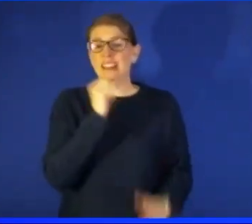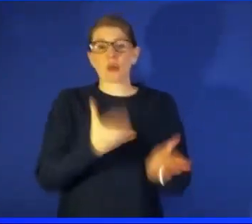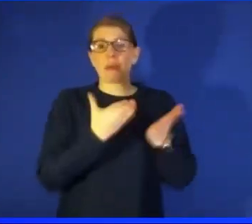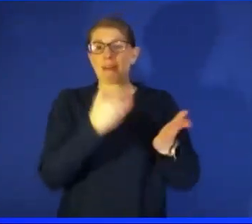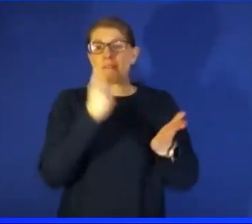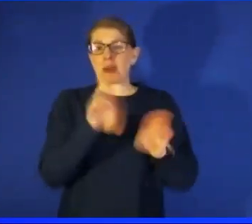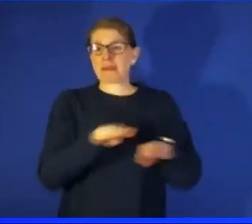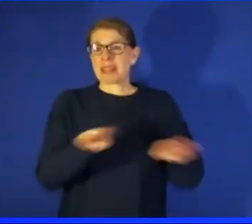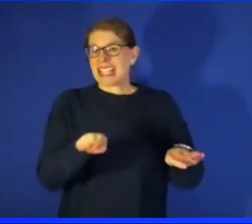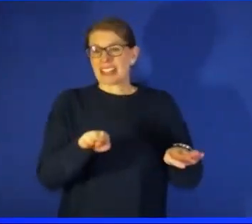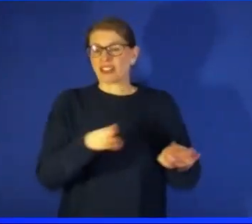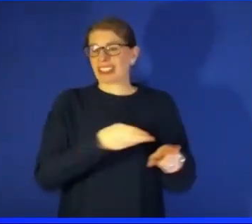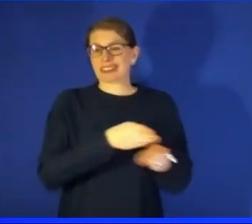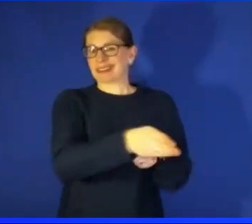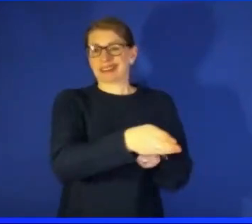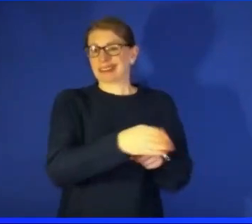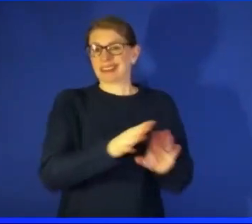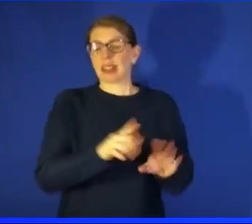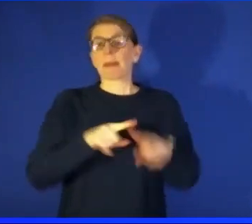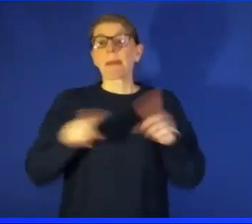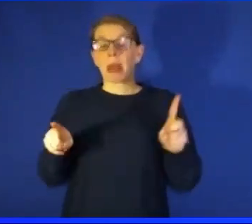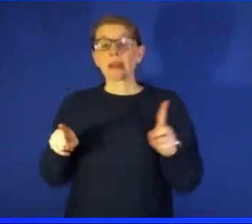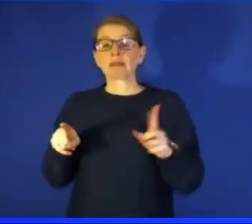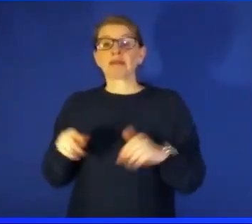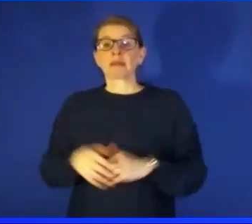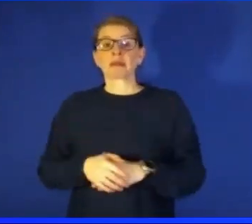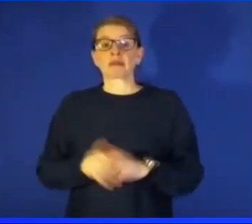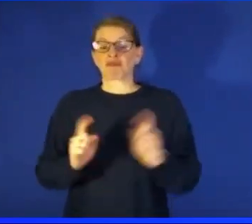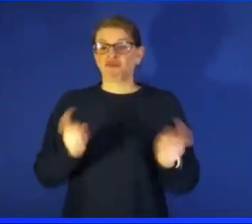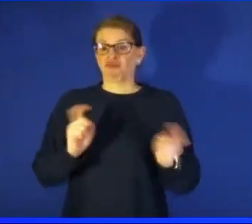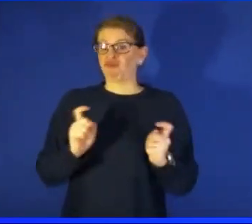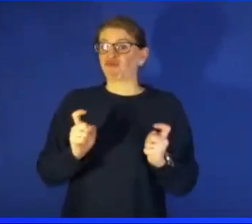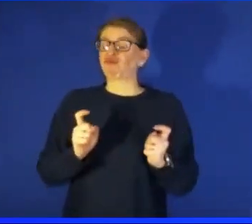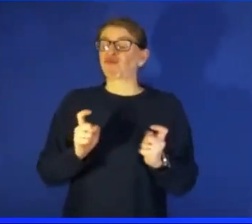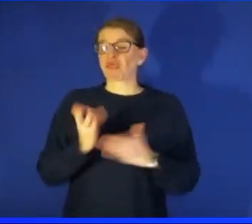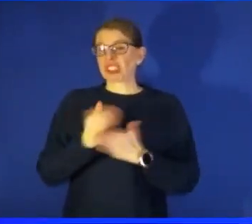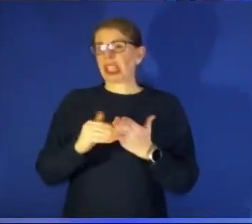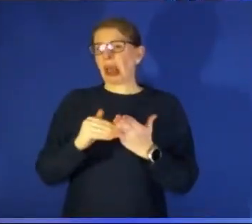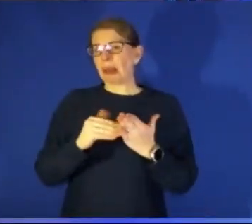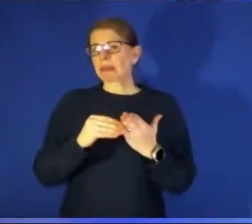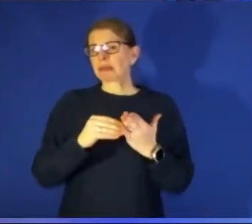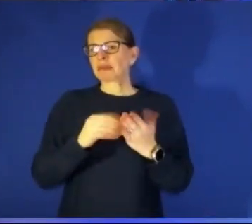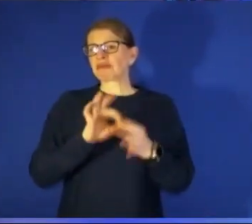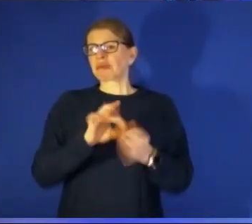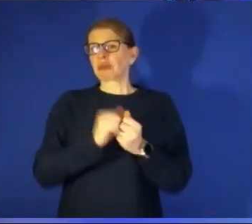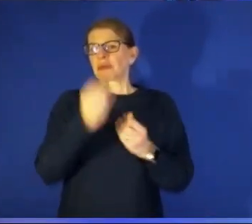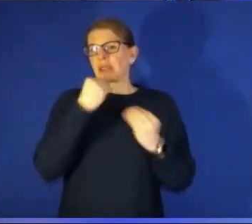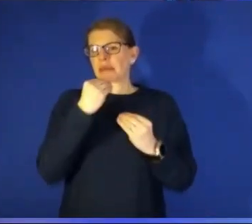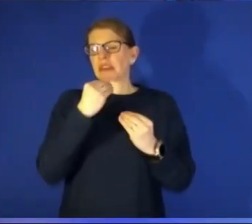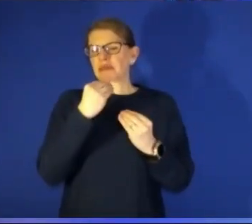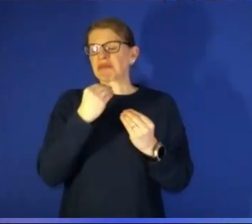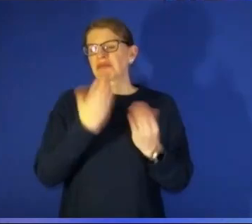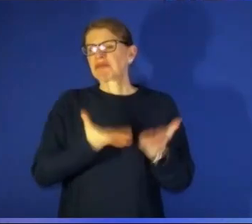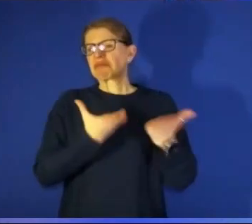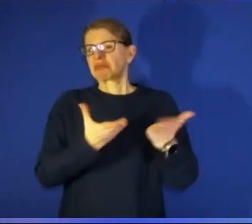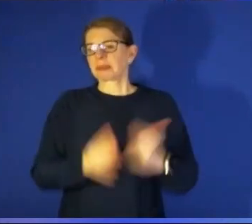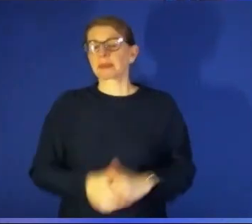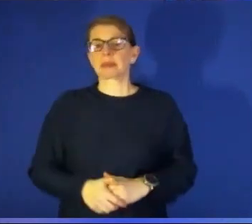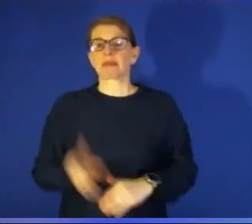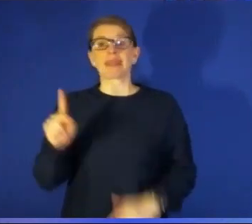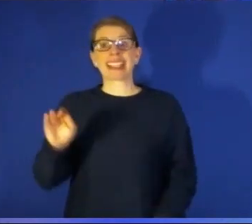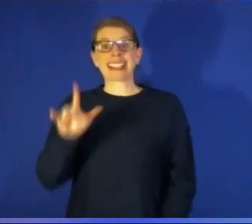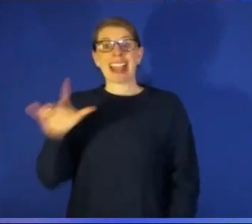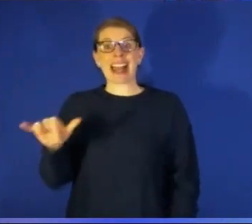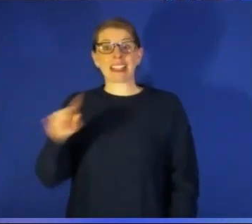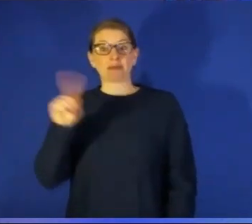world, but definitely, making some adjustments here or there is recommended. I like this question from Kelly because it probably should be